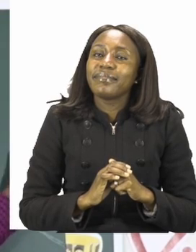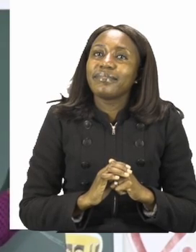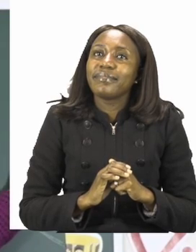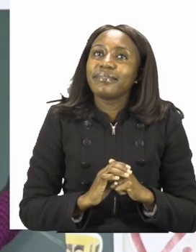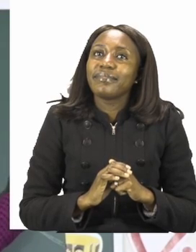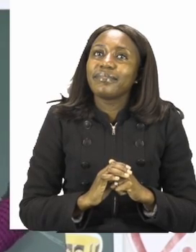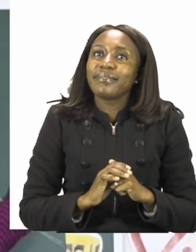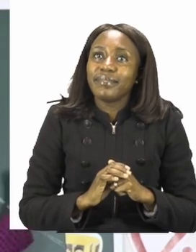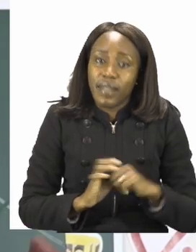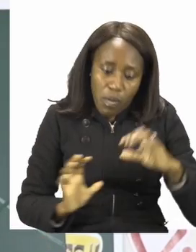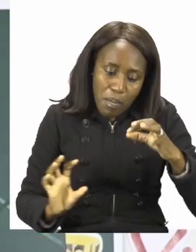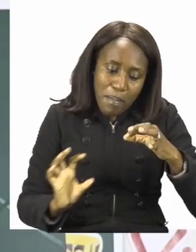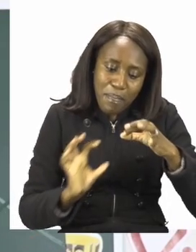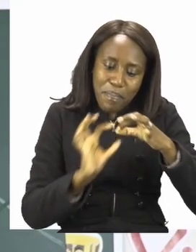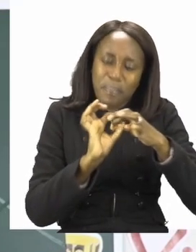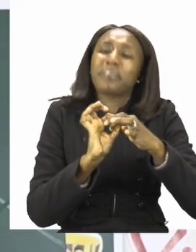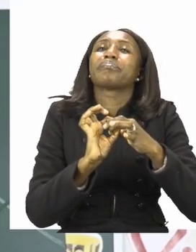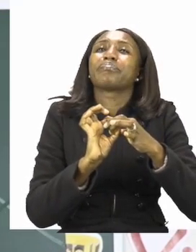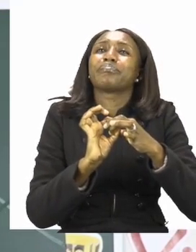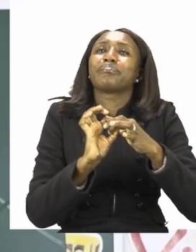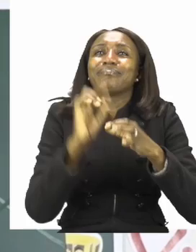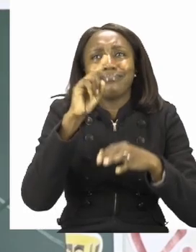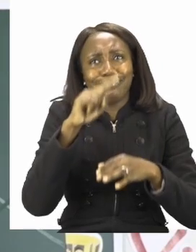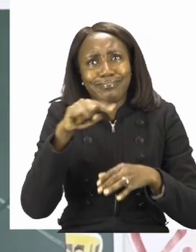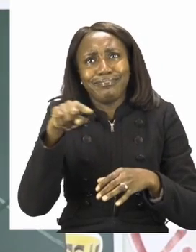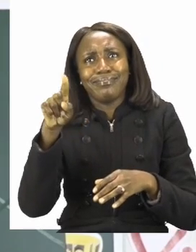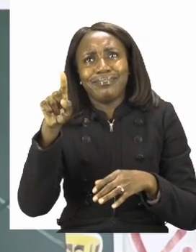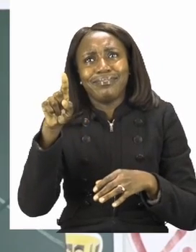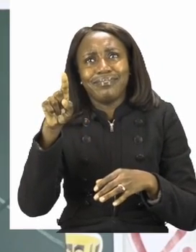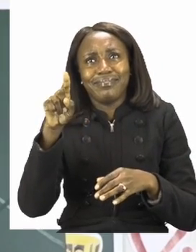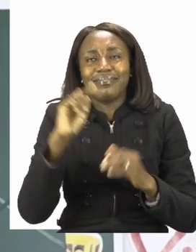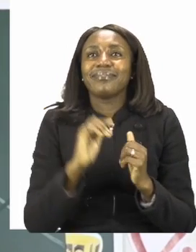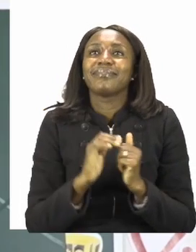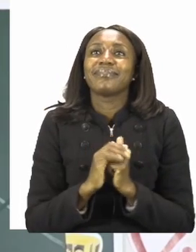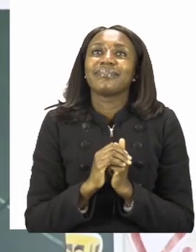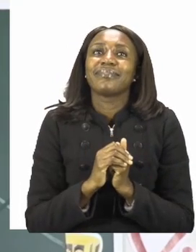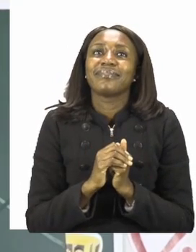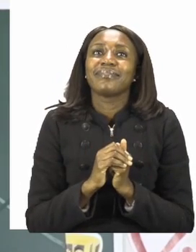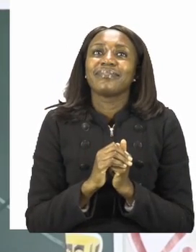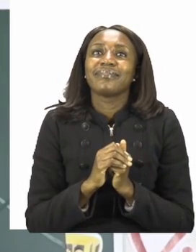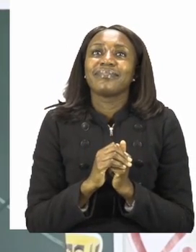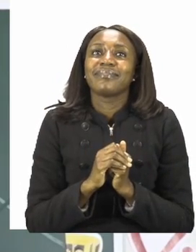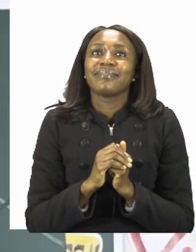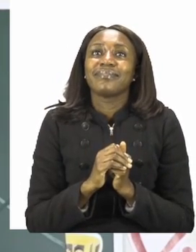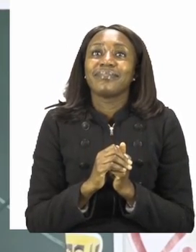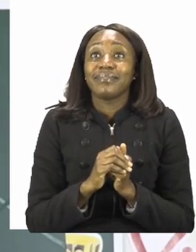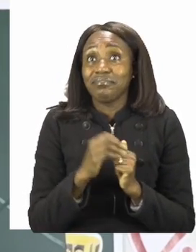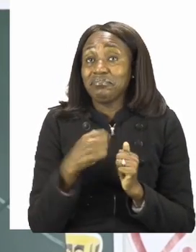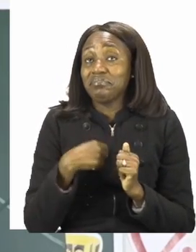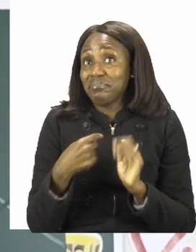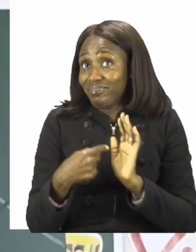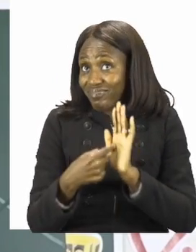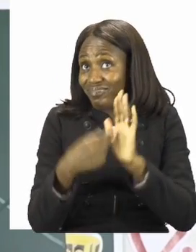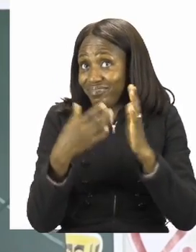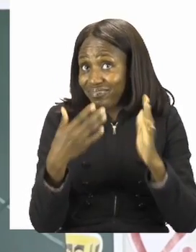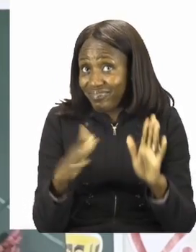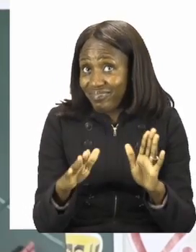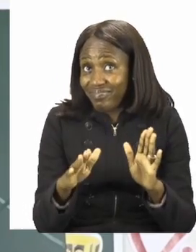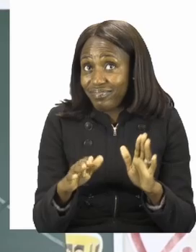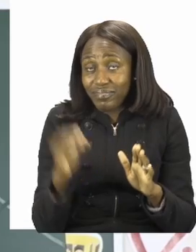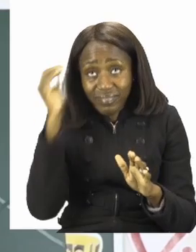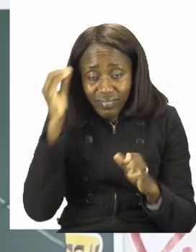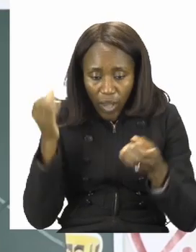2 pieces are together of the same type of transport. Now that I've done that, I know that this is